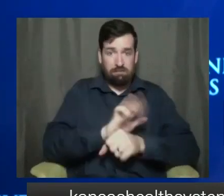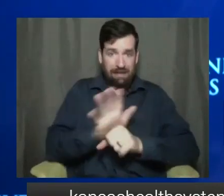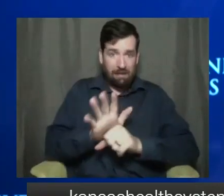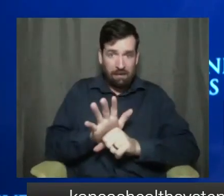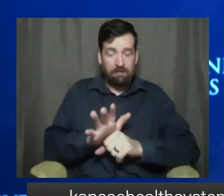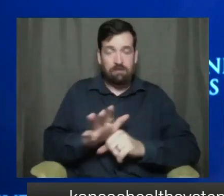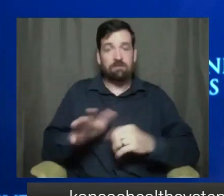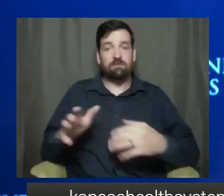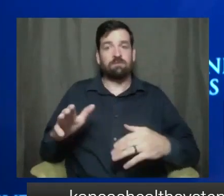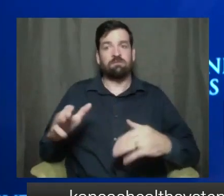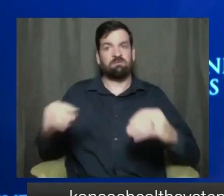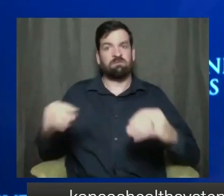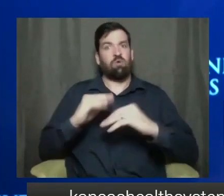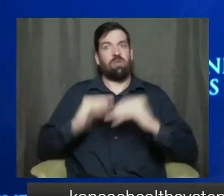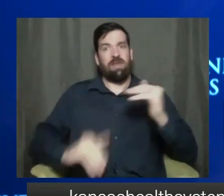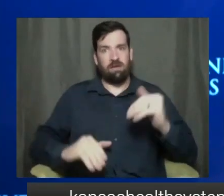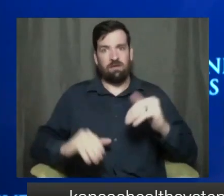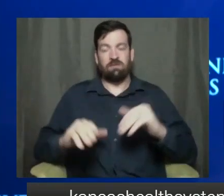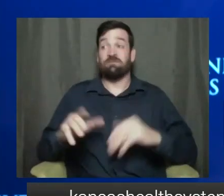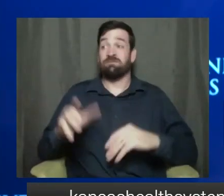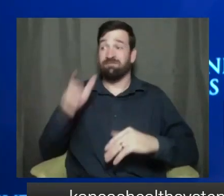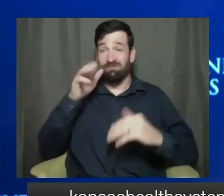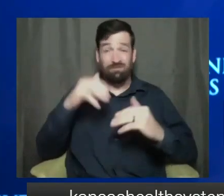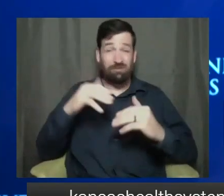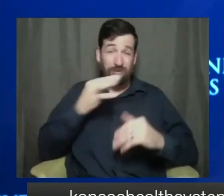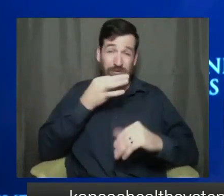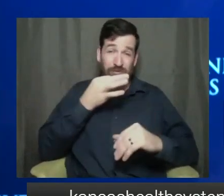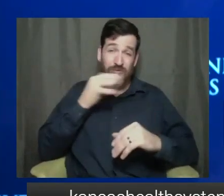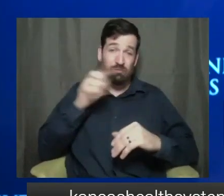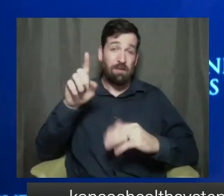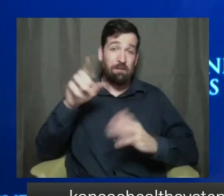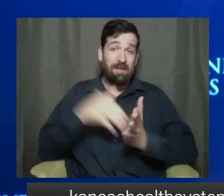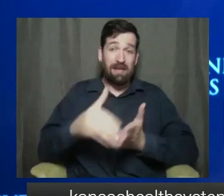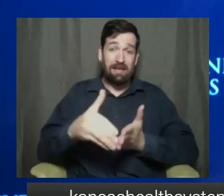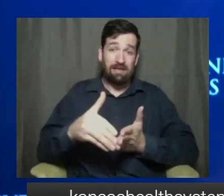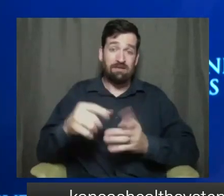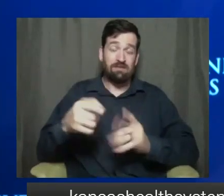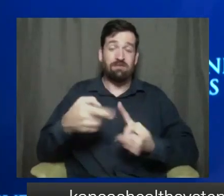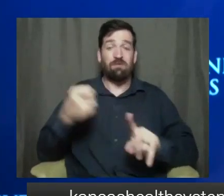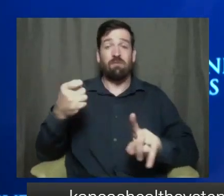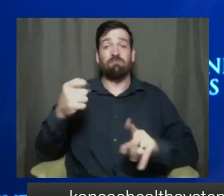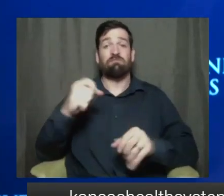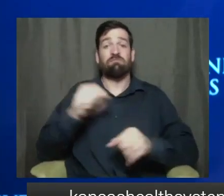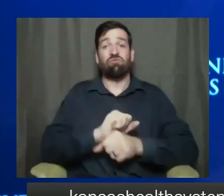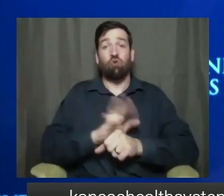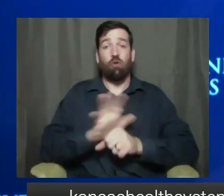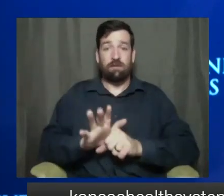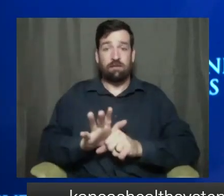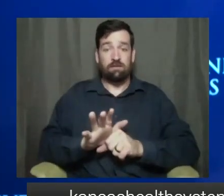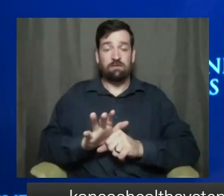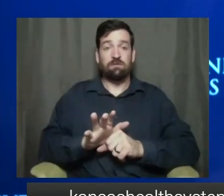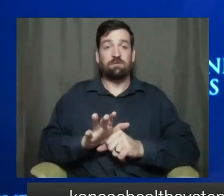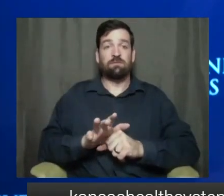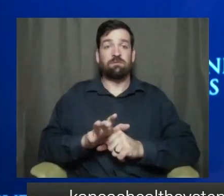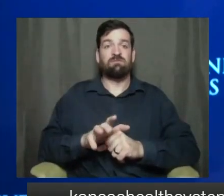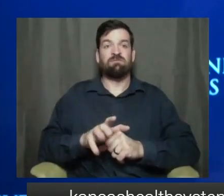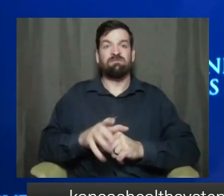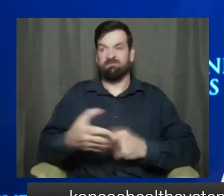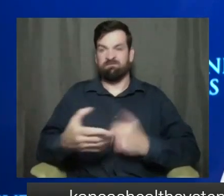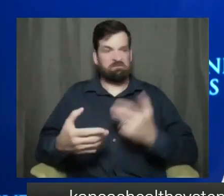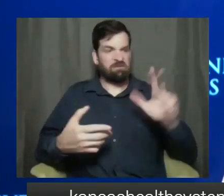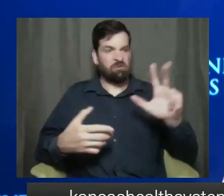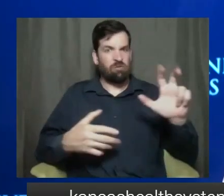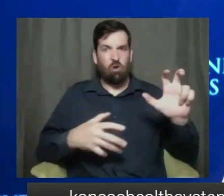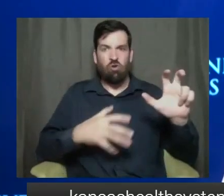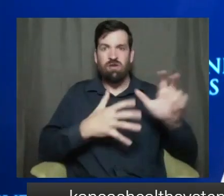going to cross 1 million deaths sometime in the next week or two from COVID, you know, which is 1 out of every 300 Americans.